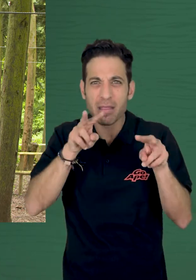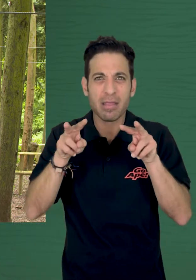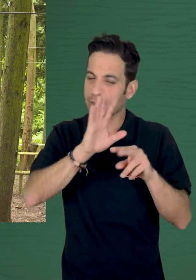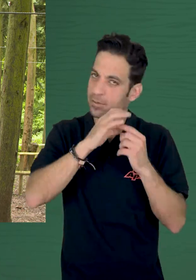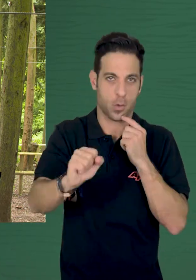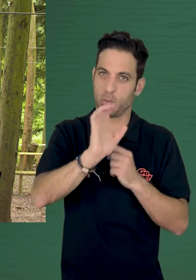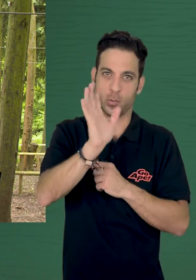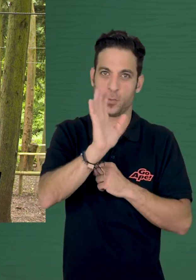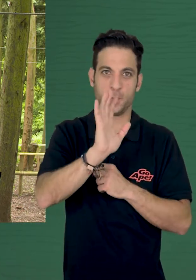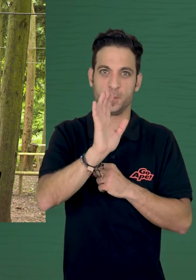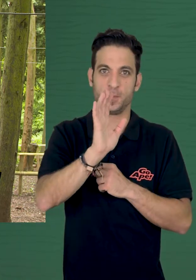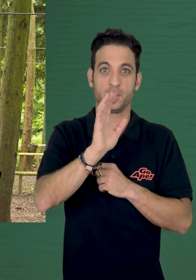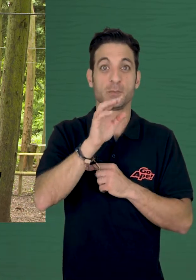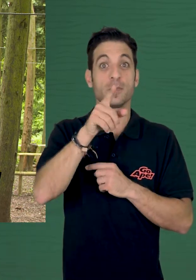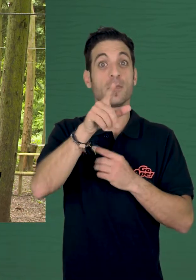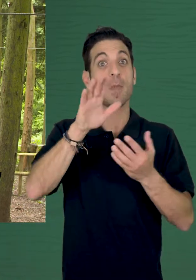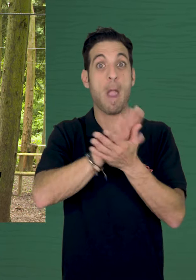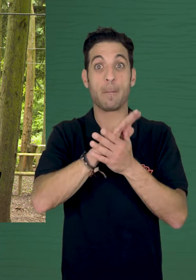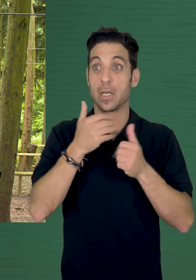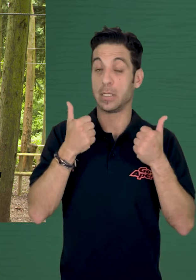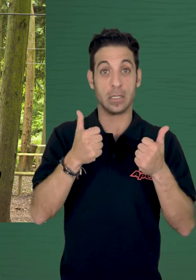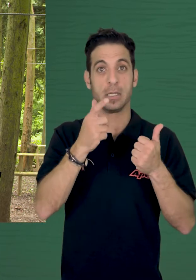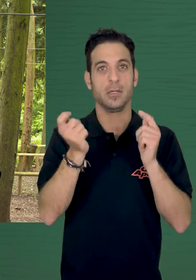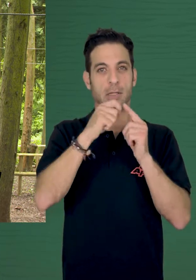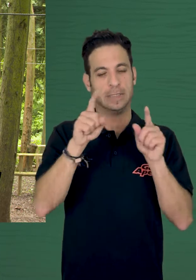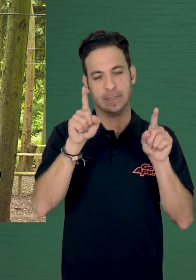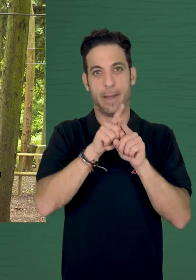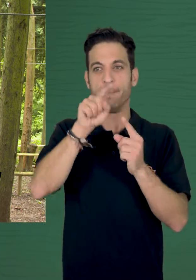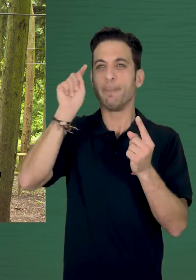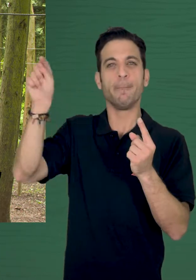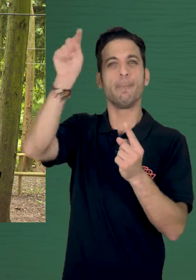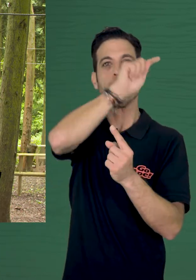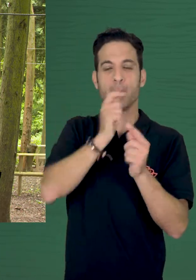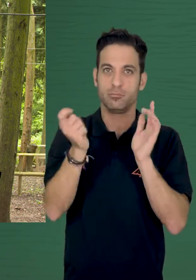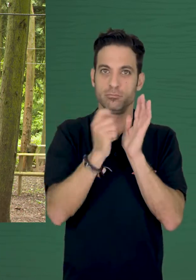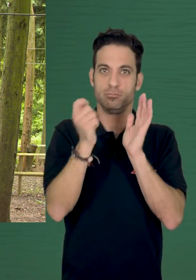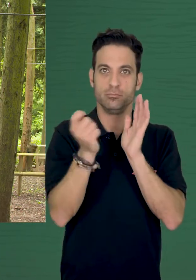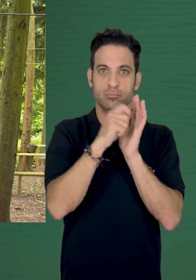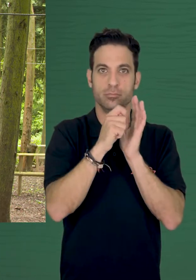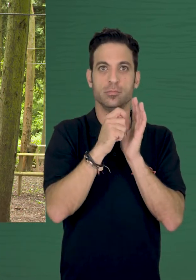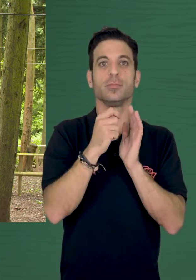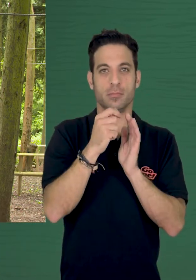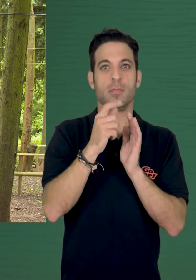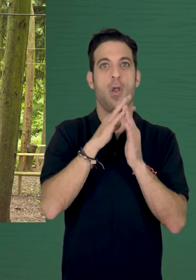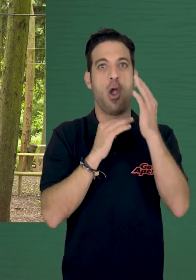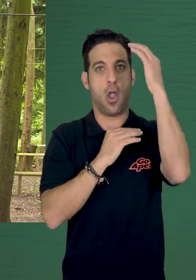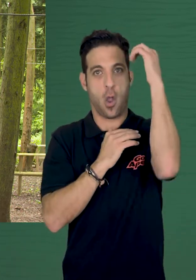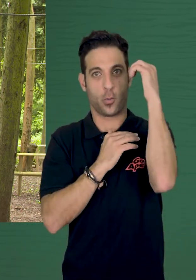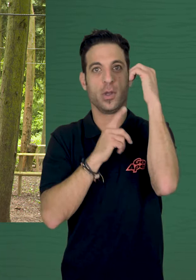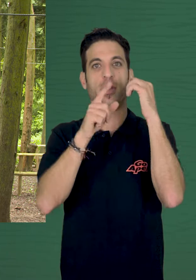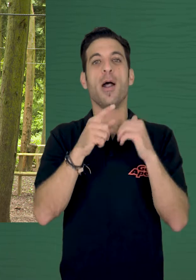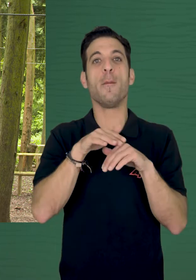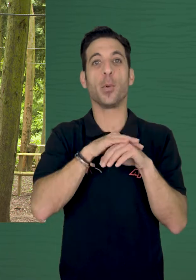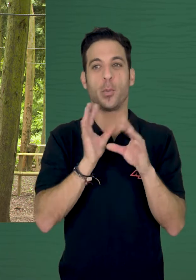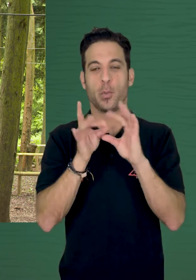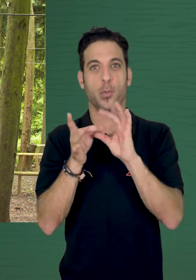don't go. Once you're happy it's clear, please attach the same way as you did on every other crossing. So pulley on the top cable,